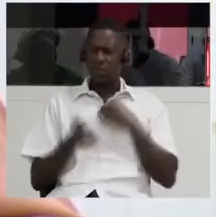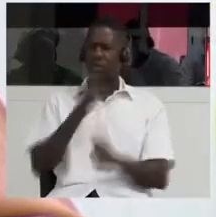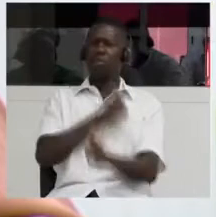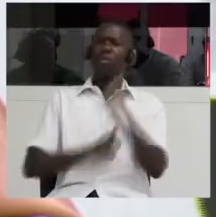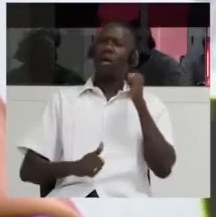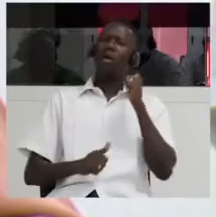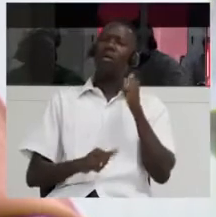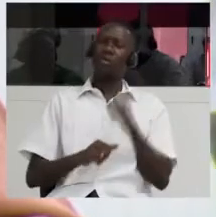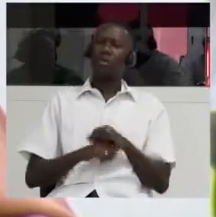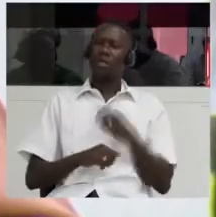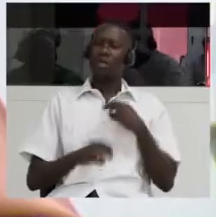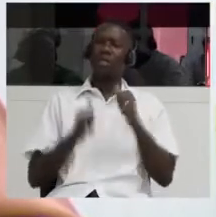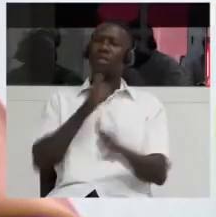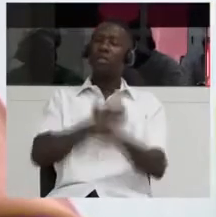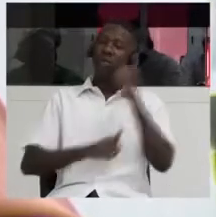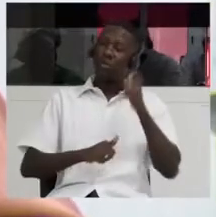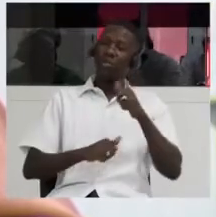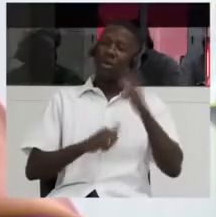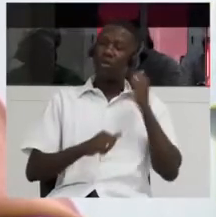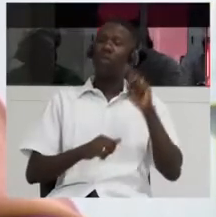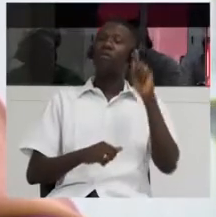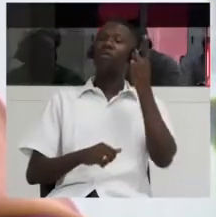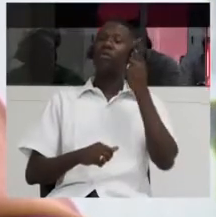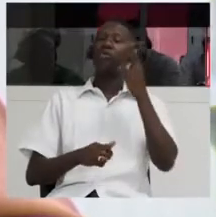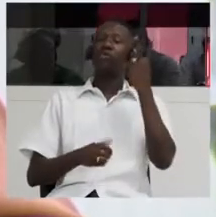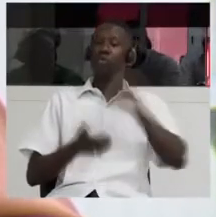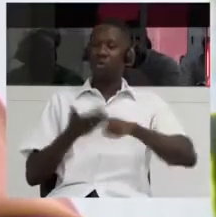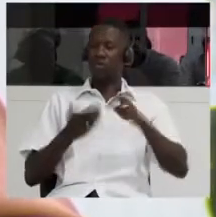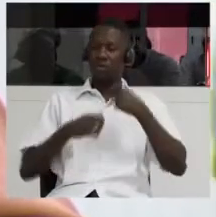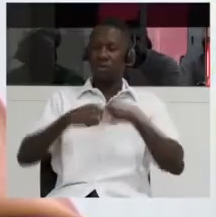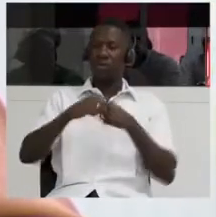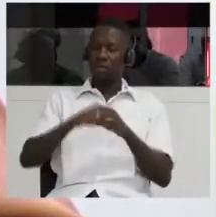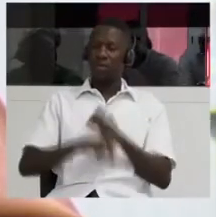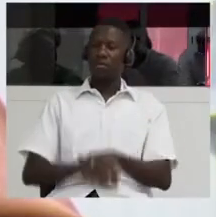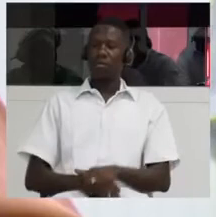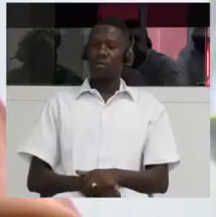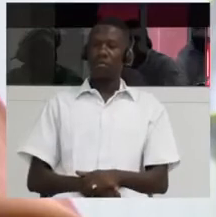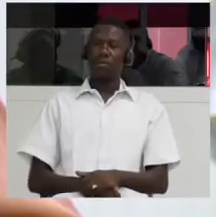is, taking us back to the first 2 weeks of the training.